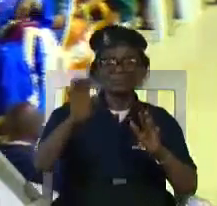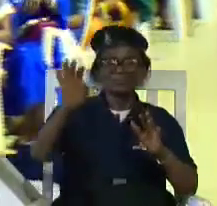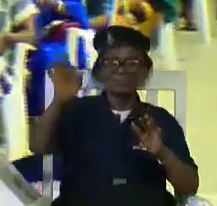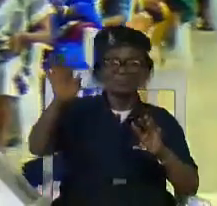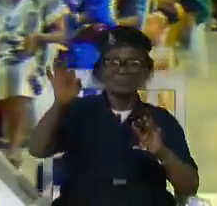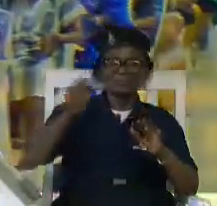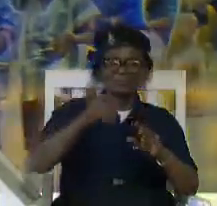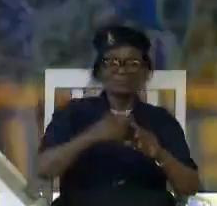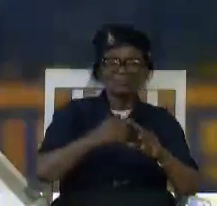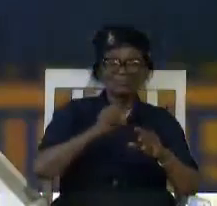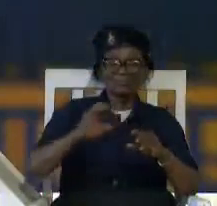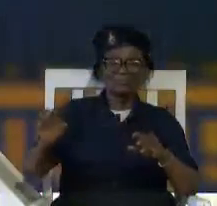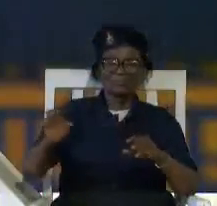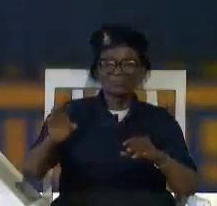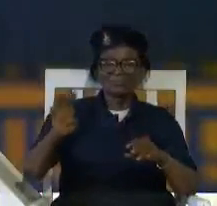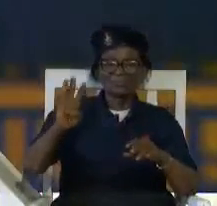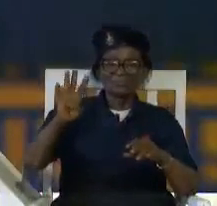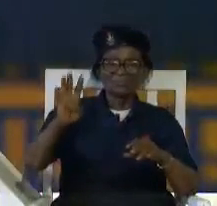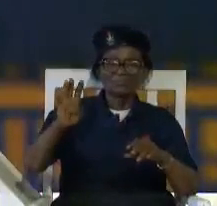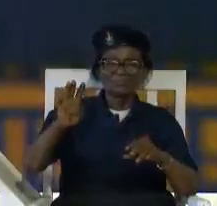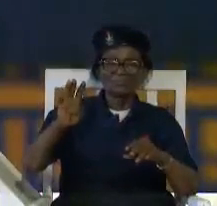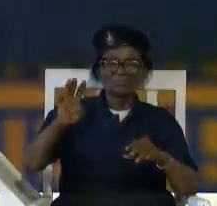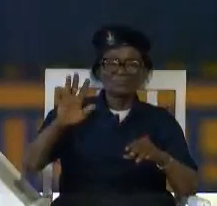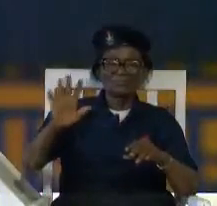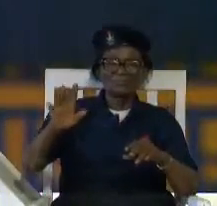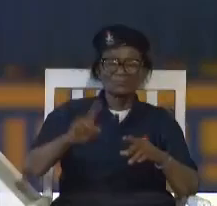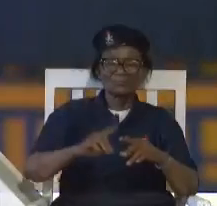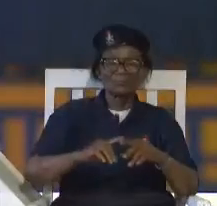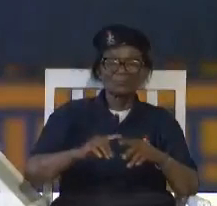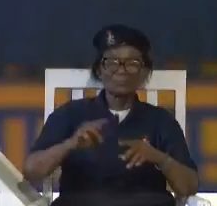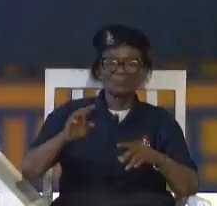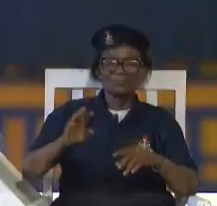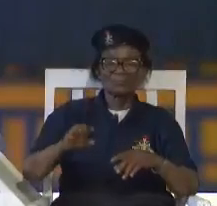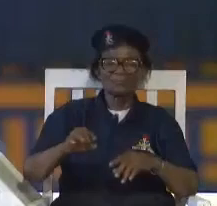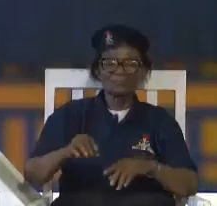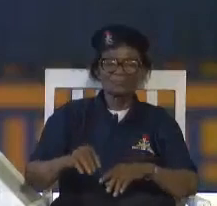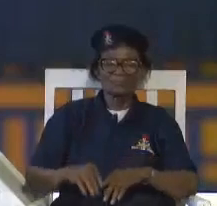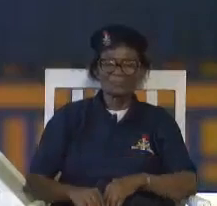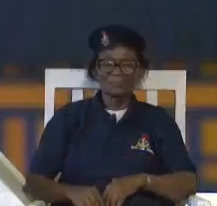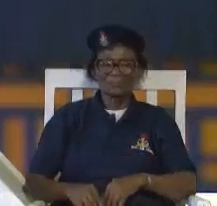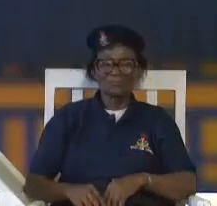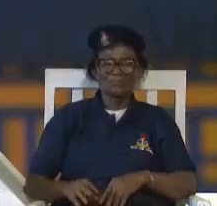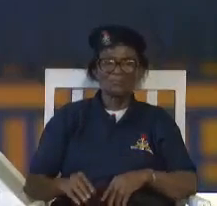from verse 5 to 6, Revelation 19, 5 to 6,